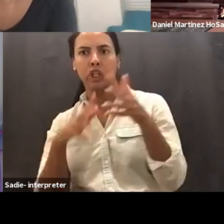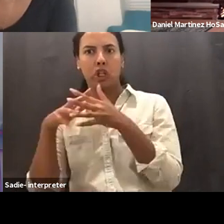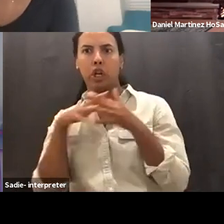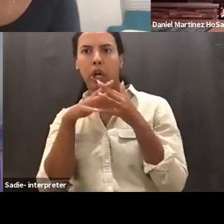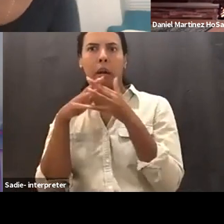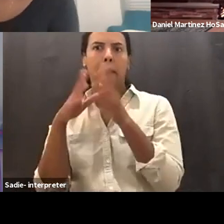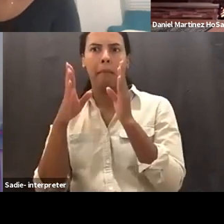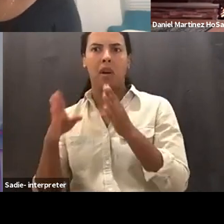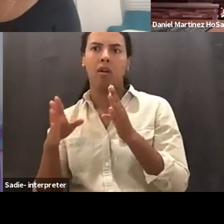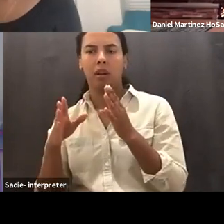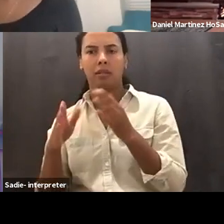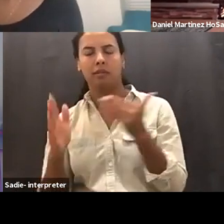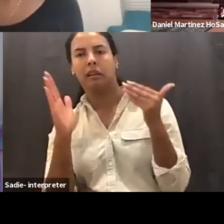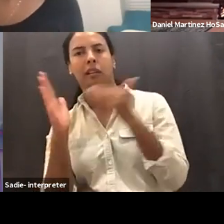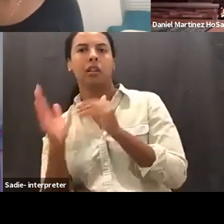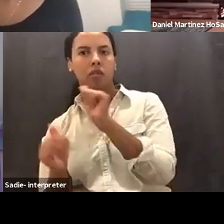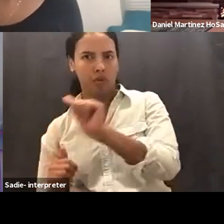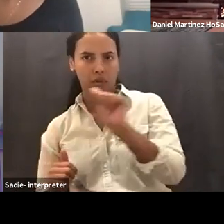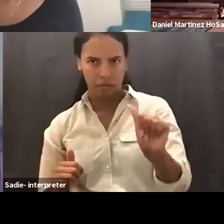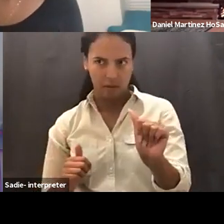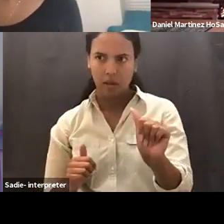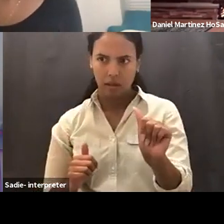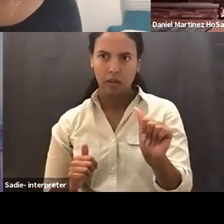challenging affirmative action. And there was